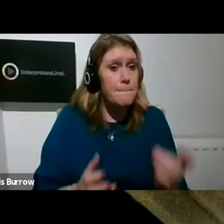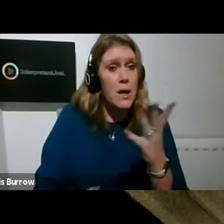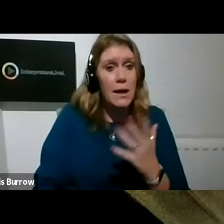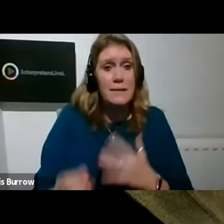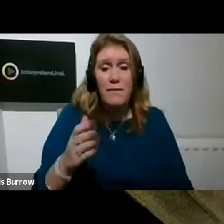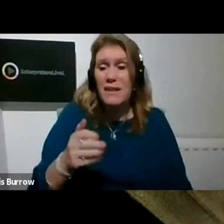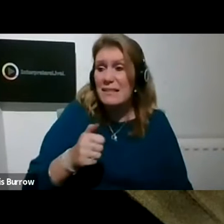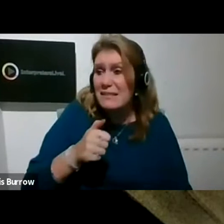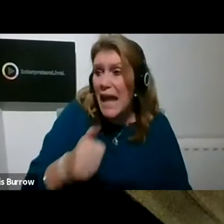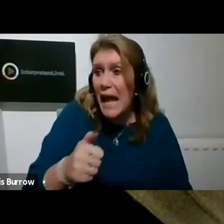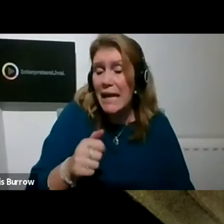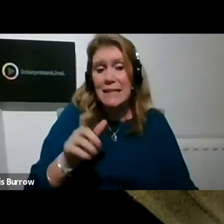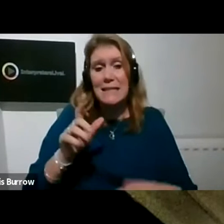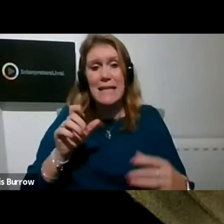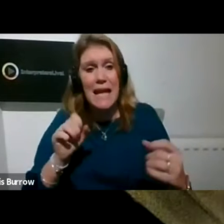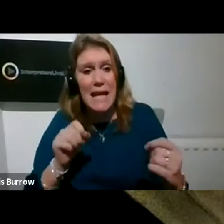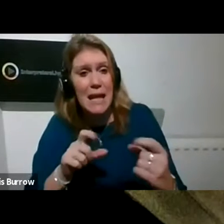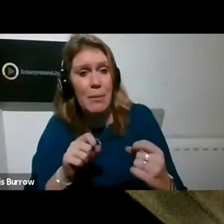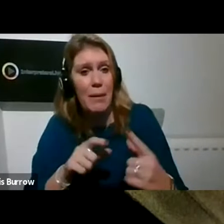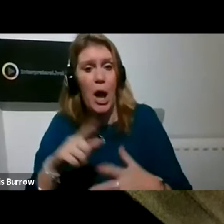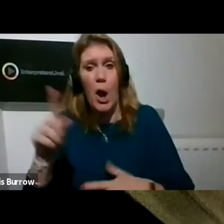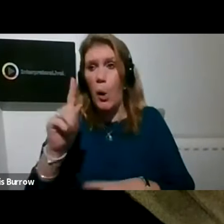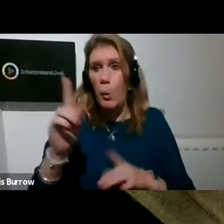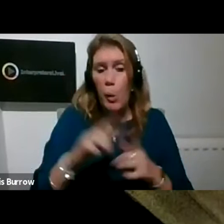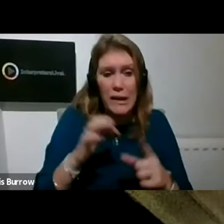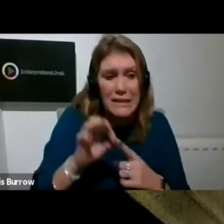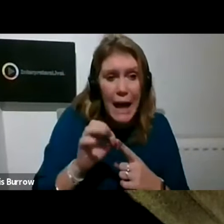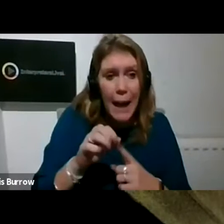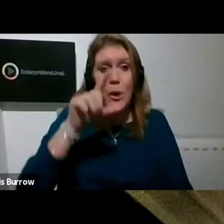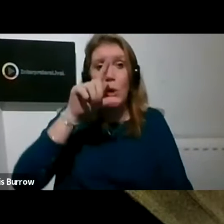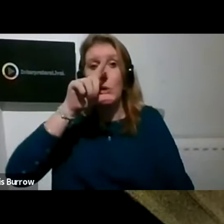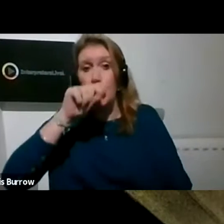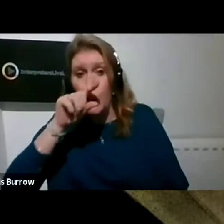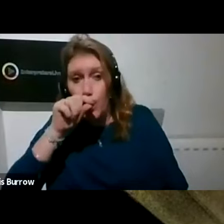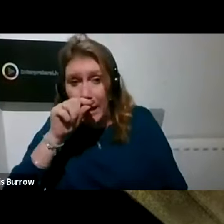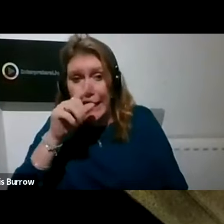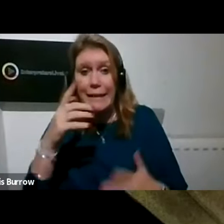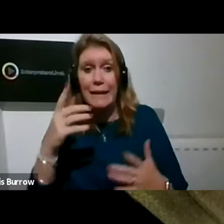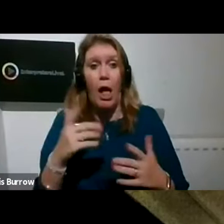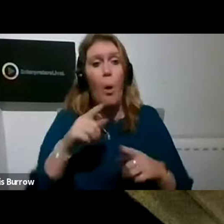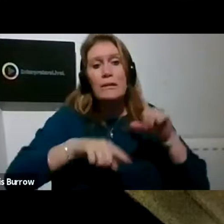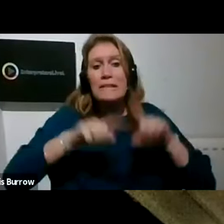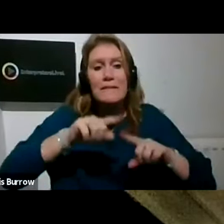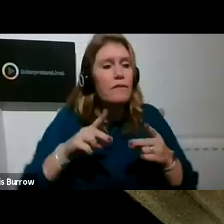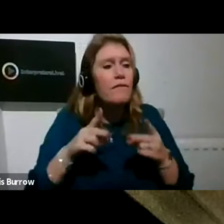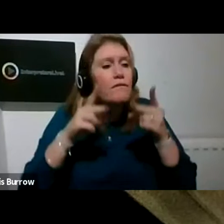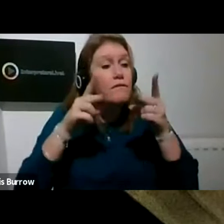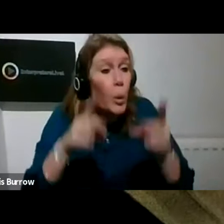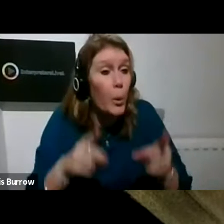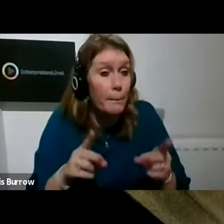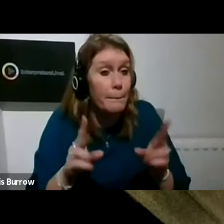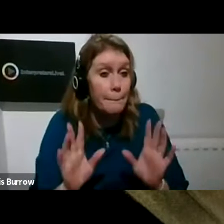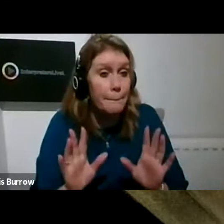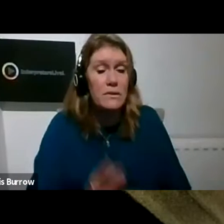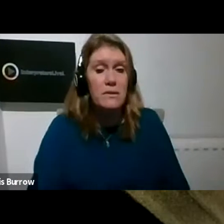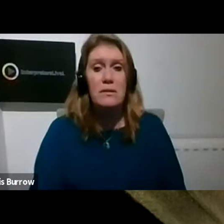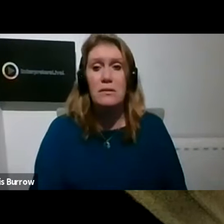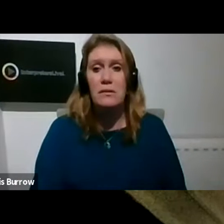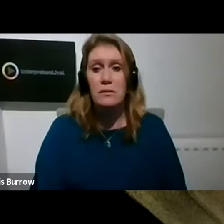messages, emails, WhatsApp messages, tweets, all sorts of forms of electronic communication. Um,